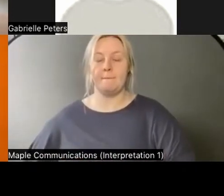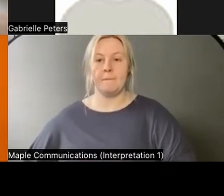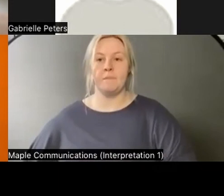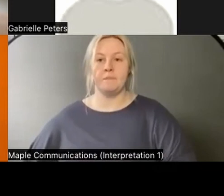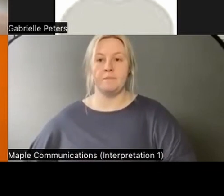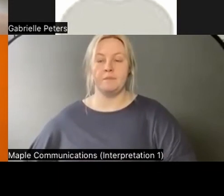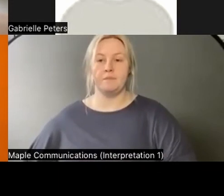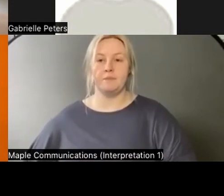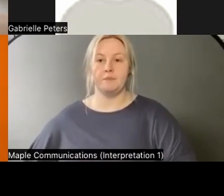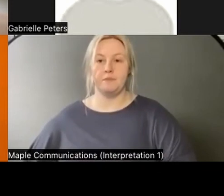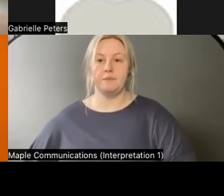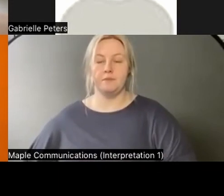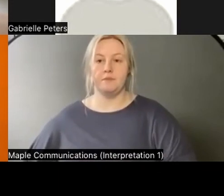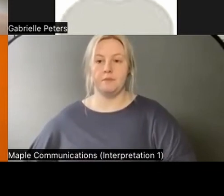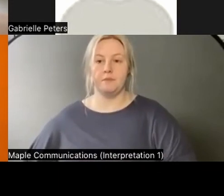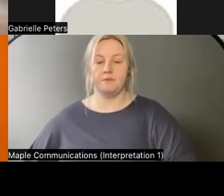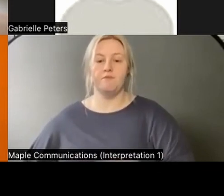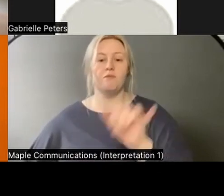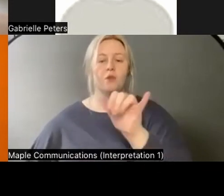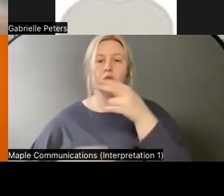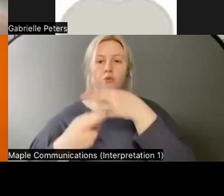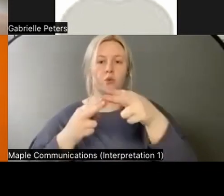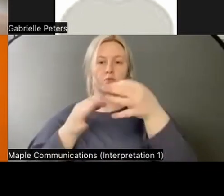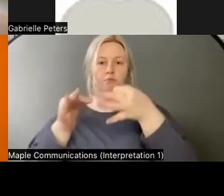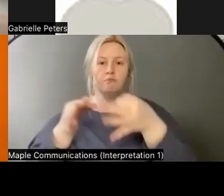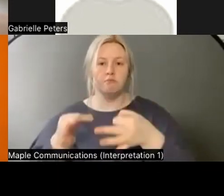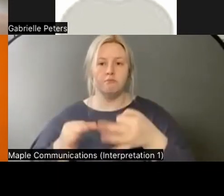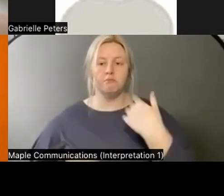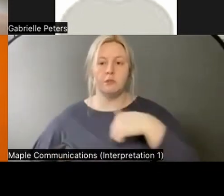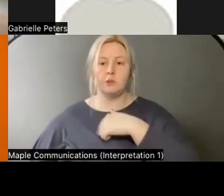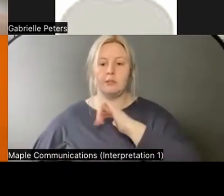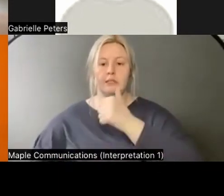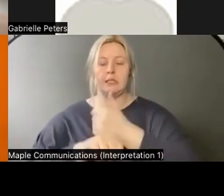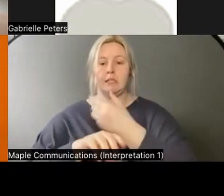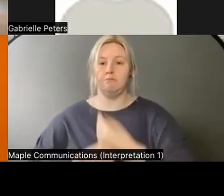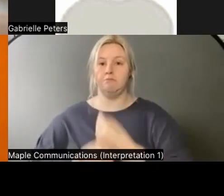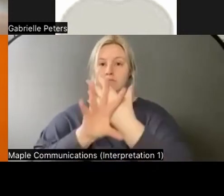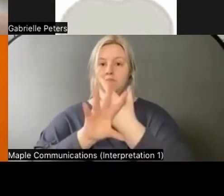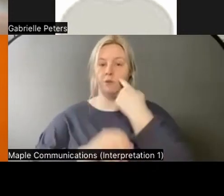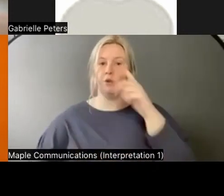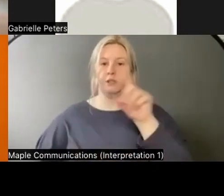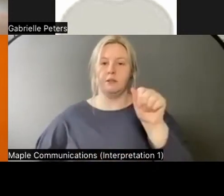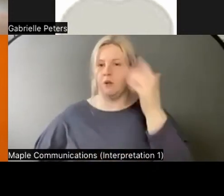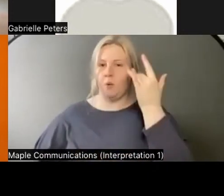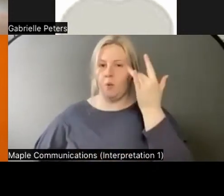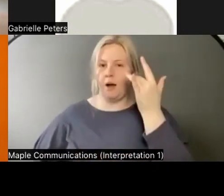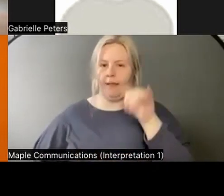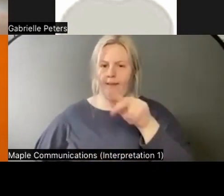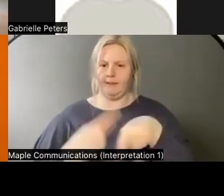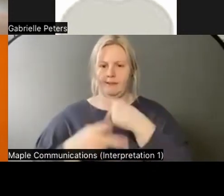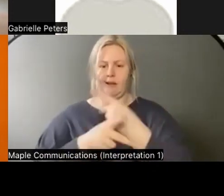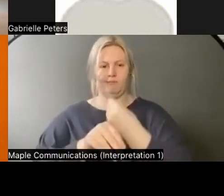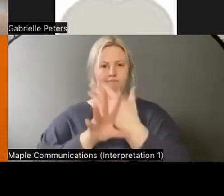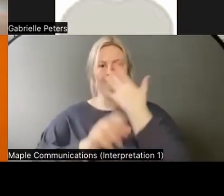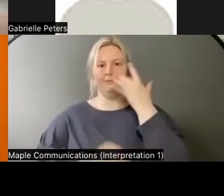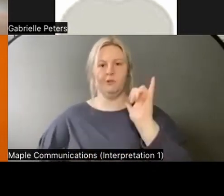I want to give a very brief explanation on why we do things in the webinar style for the Disability Filibuster.